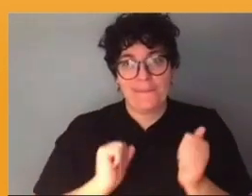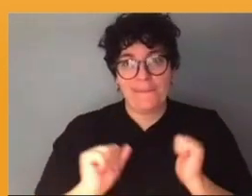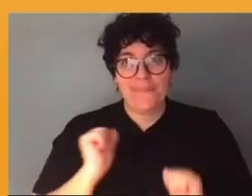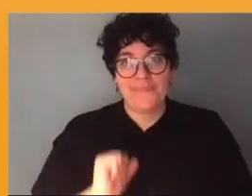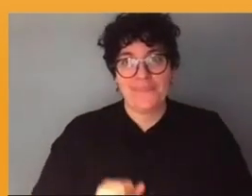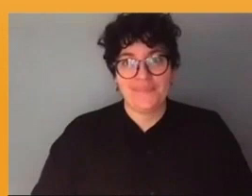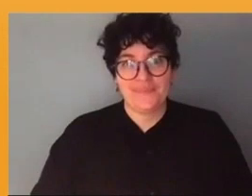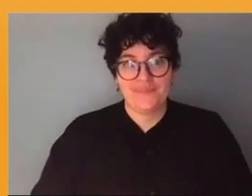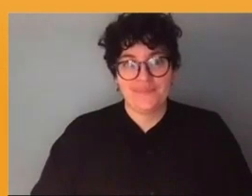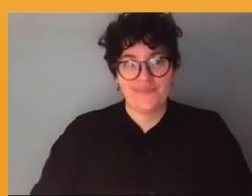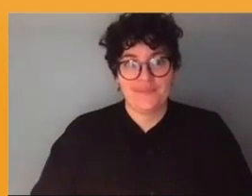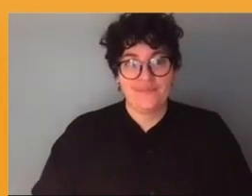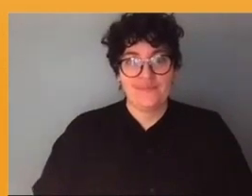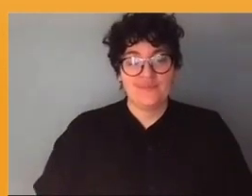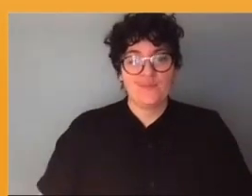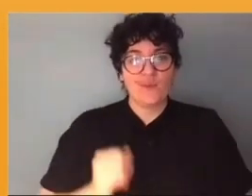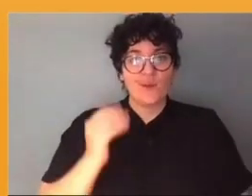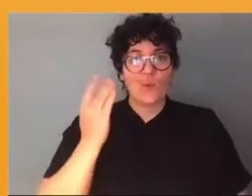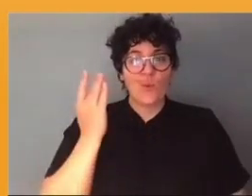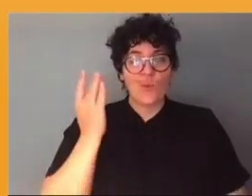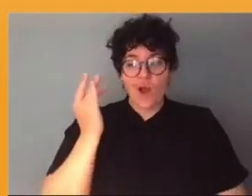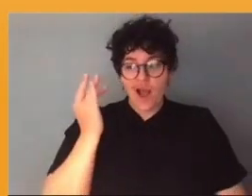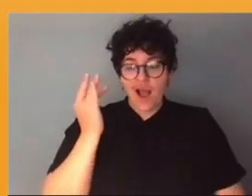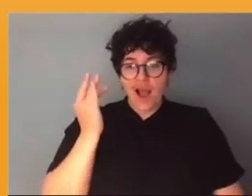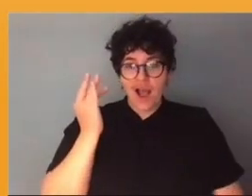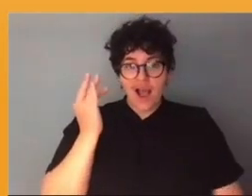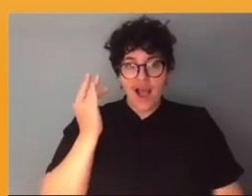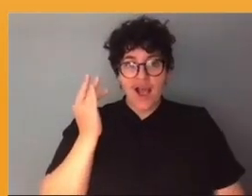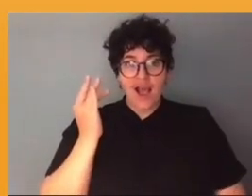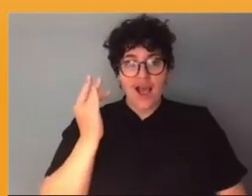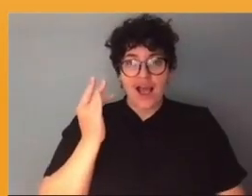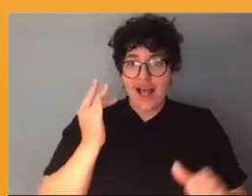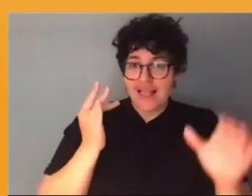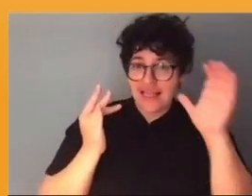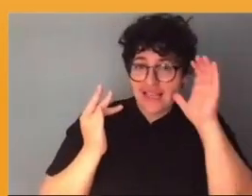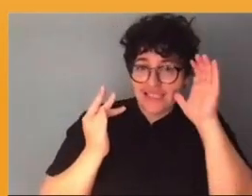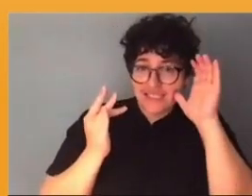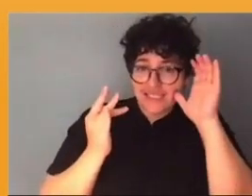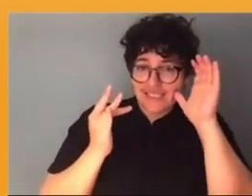you will inhale all that,